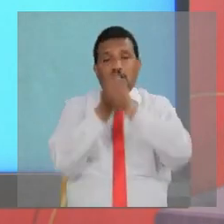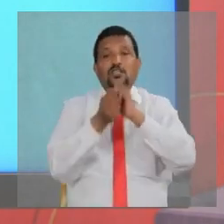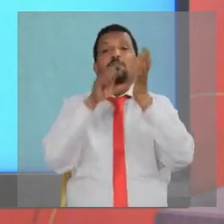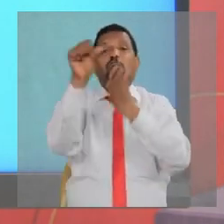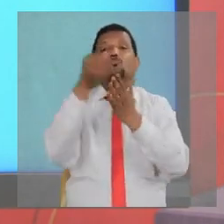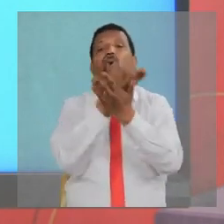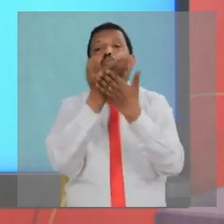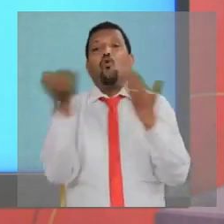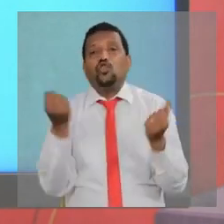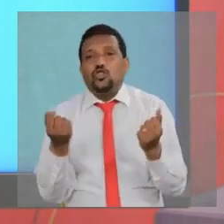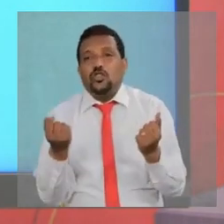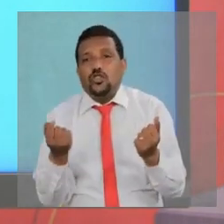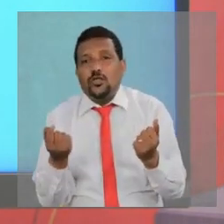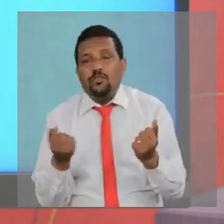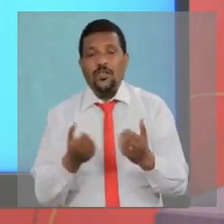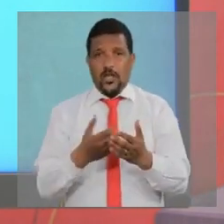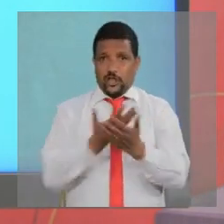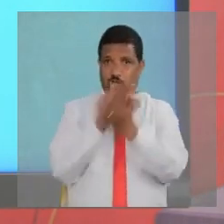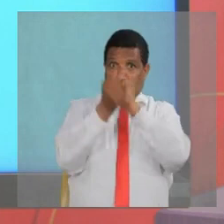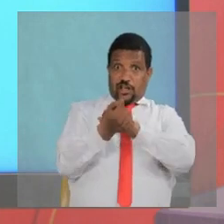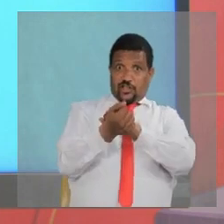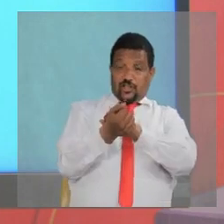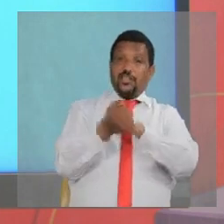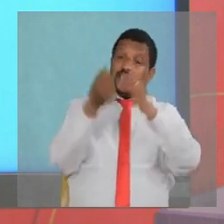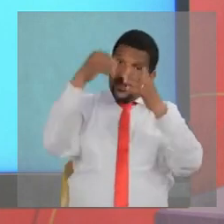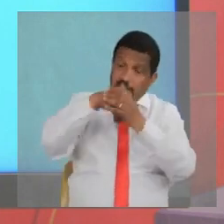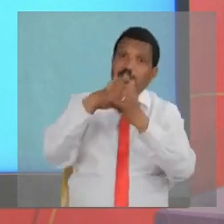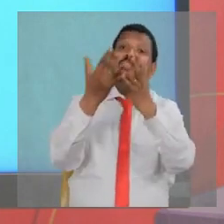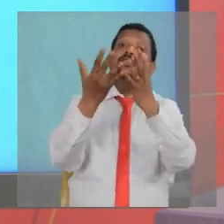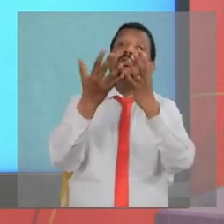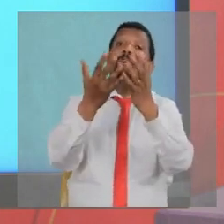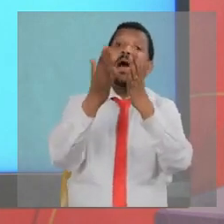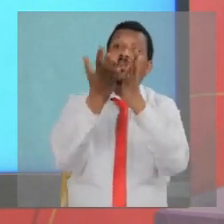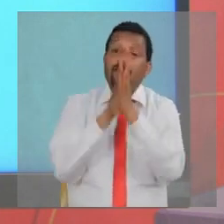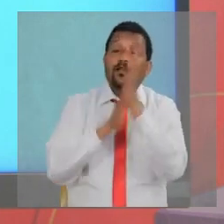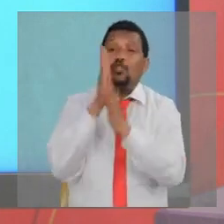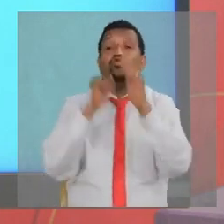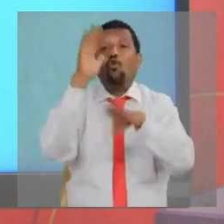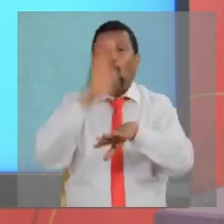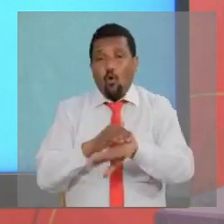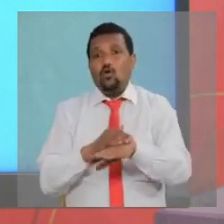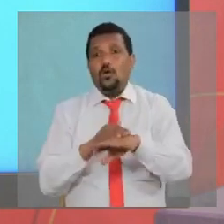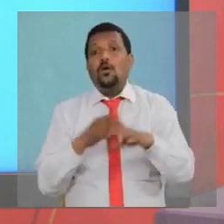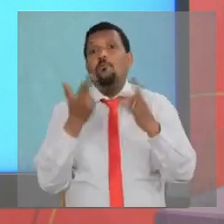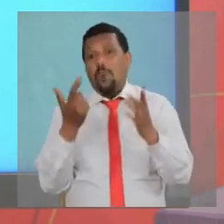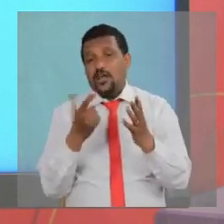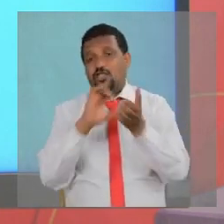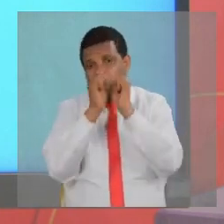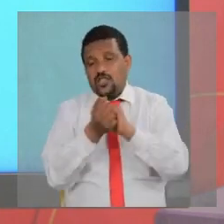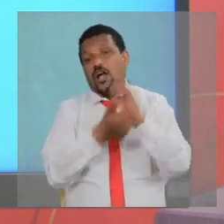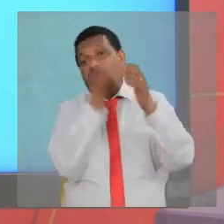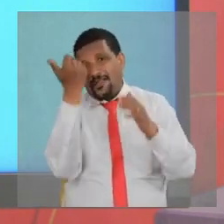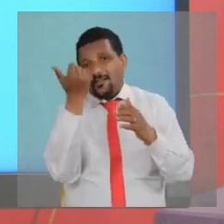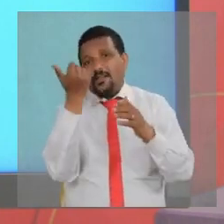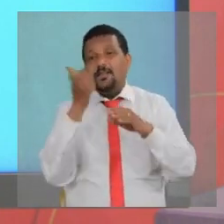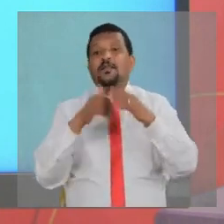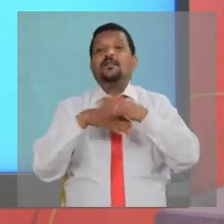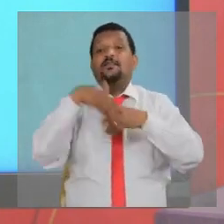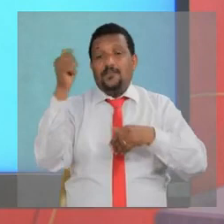of a commodity, but the change in demand is caused by change in other factors other than price of a